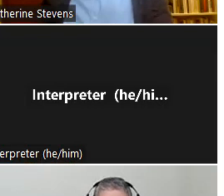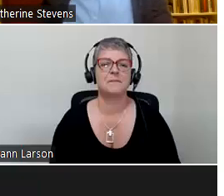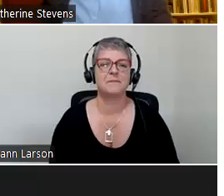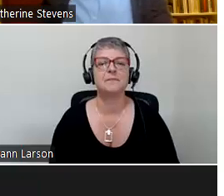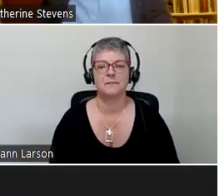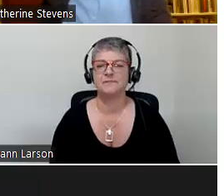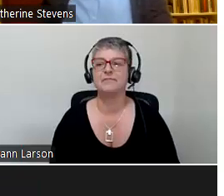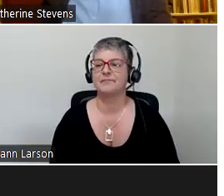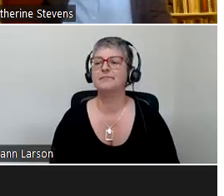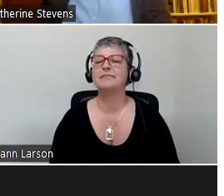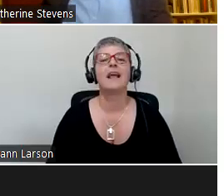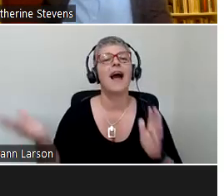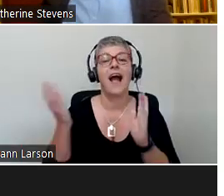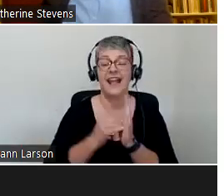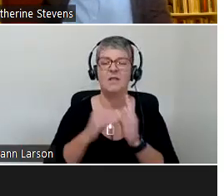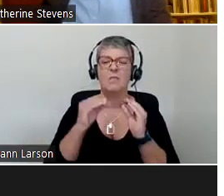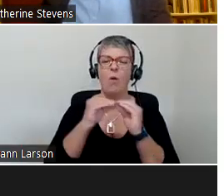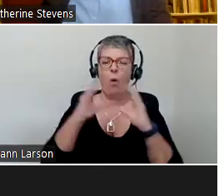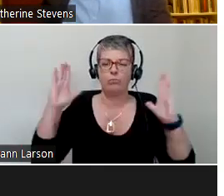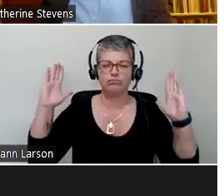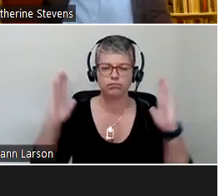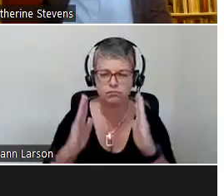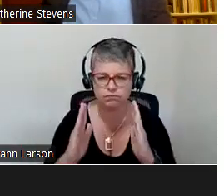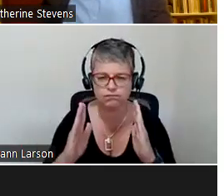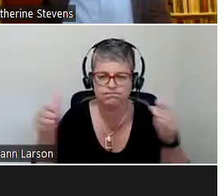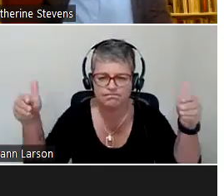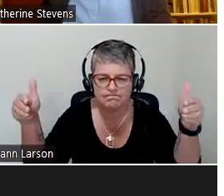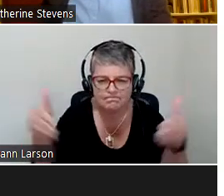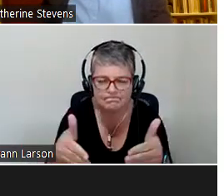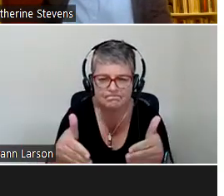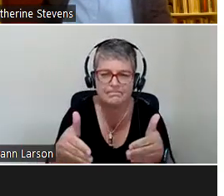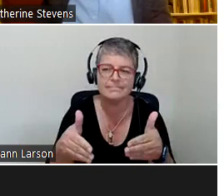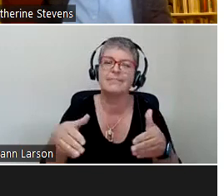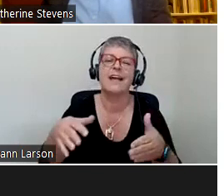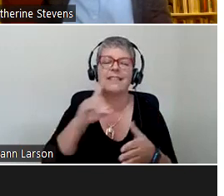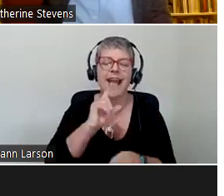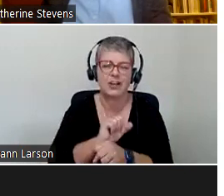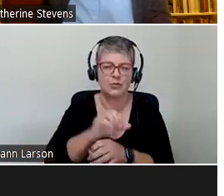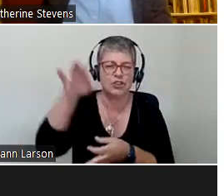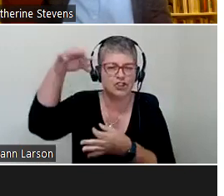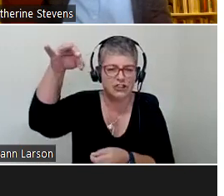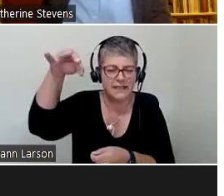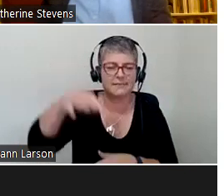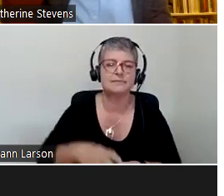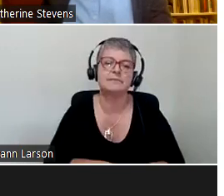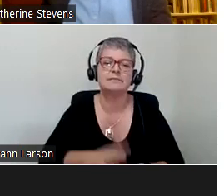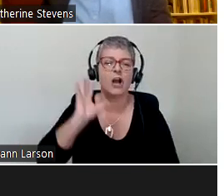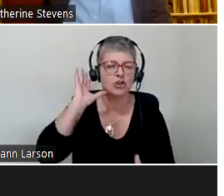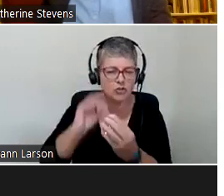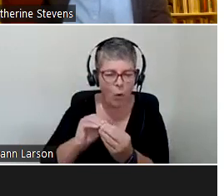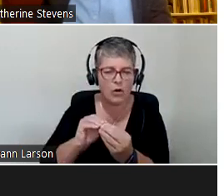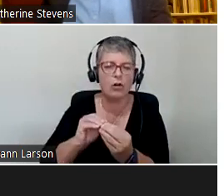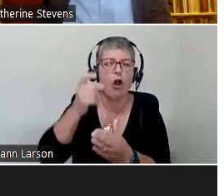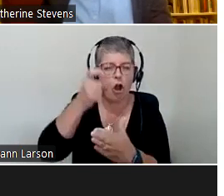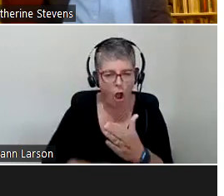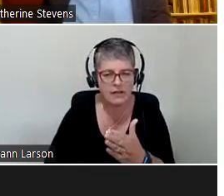Take just another closer look at that and to take a look at the sheet itself. Again, here is your total project cost. Here's your